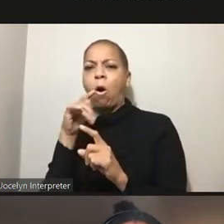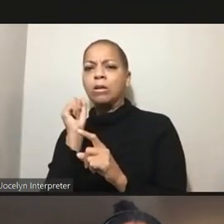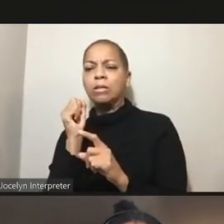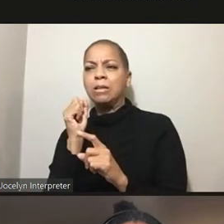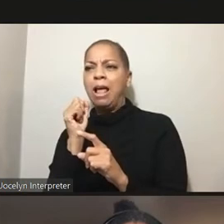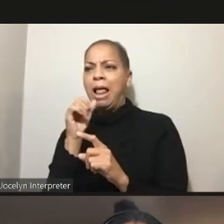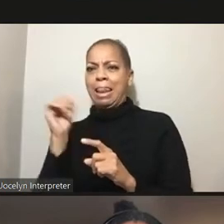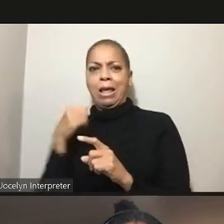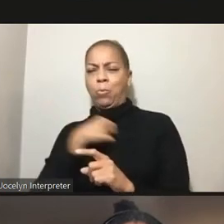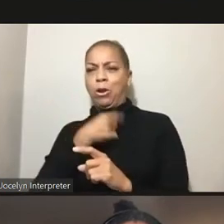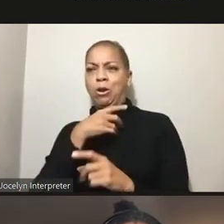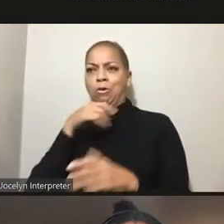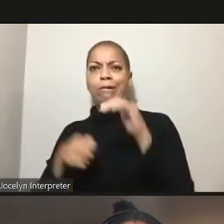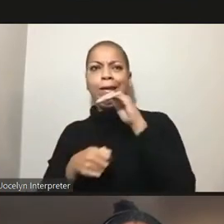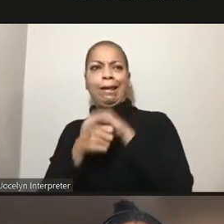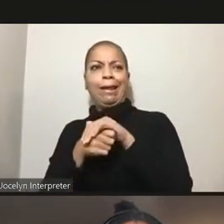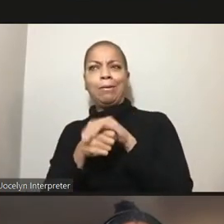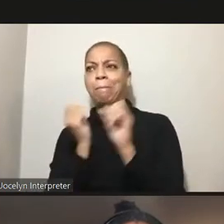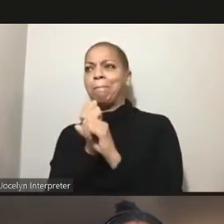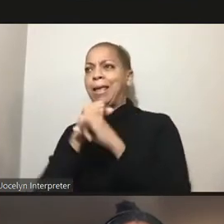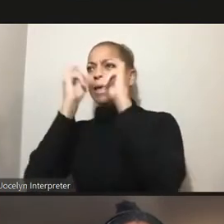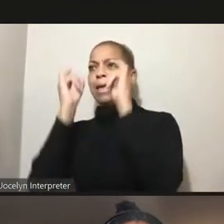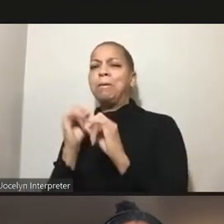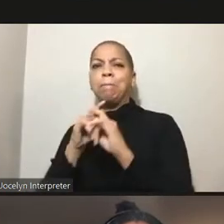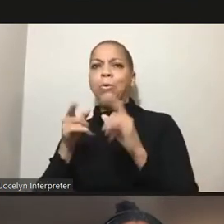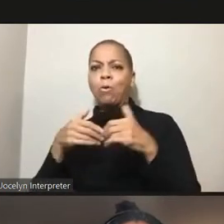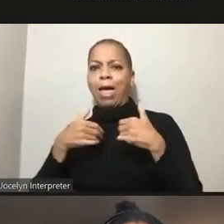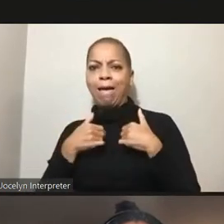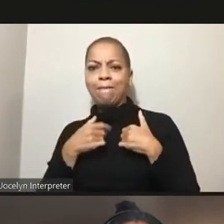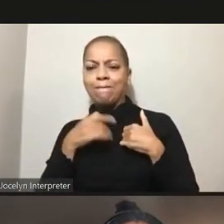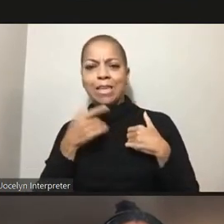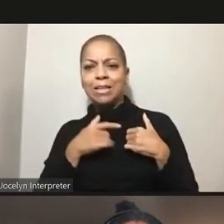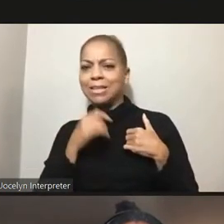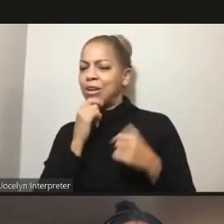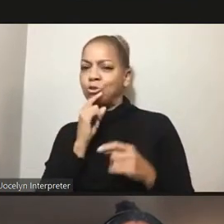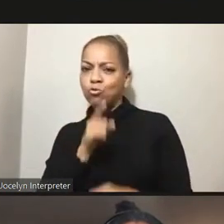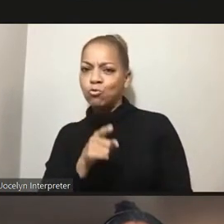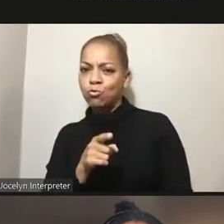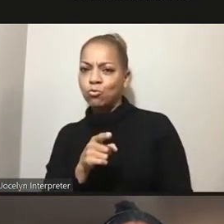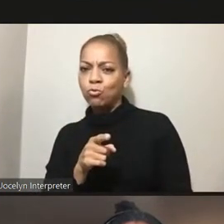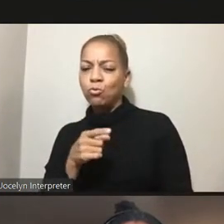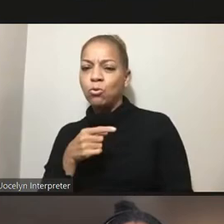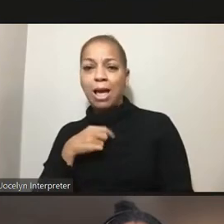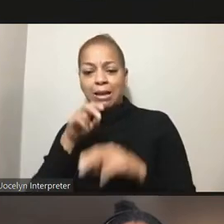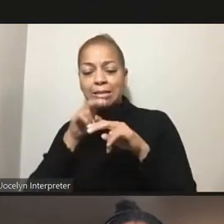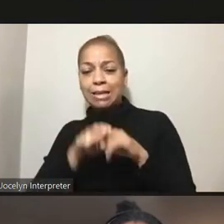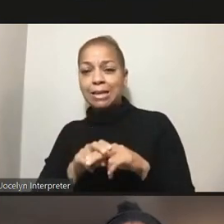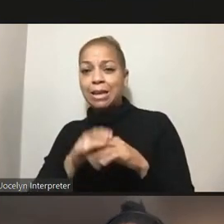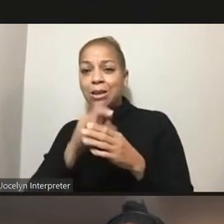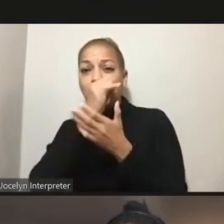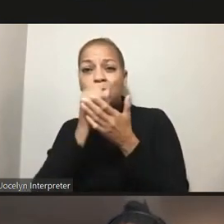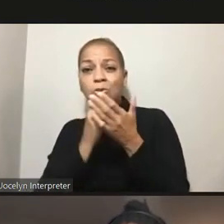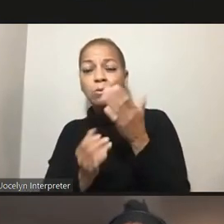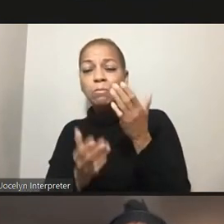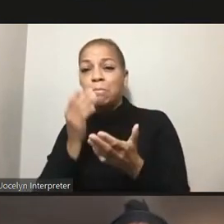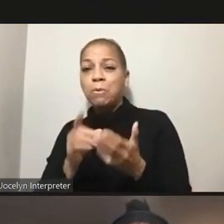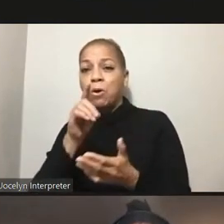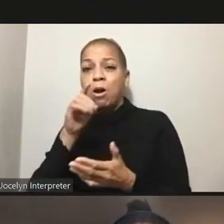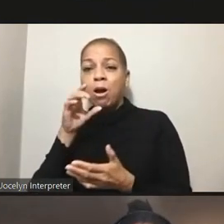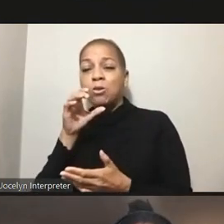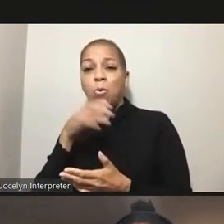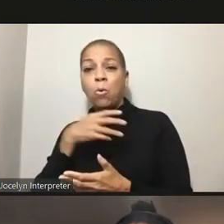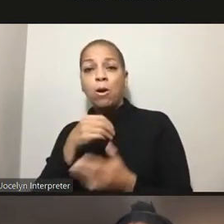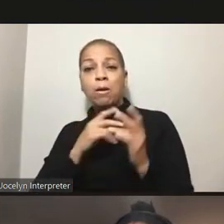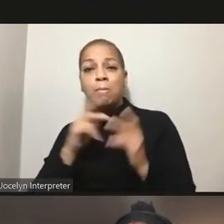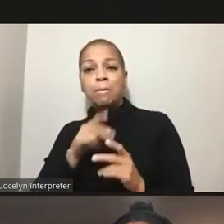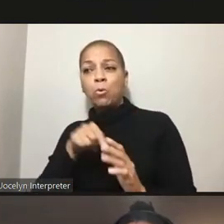making these images and we don't have any feelings about them, right? And that's not true. I sat down and drew almost 100 white people who murdered Black